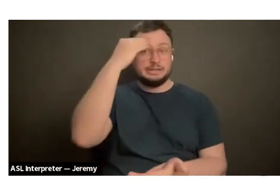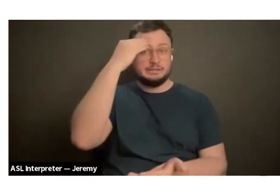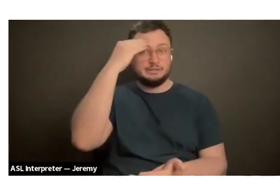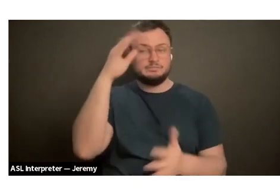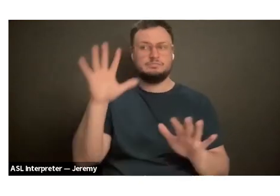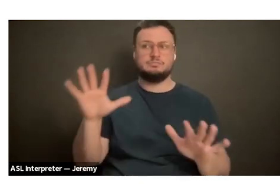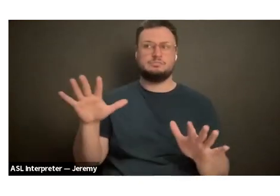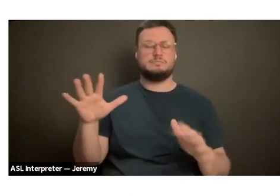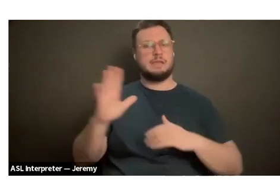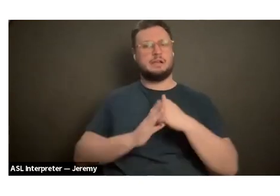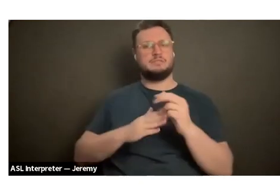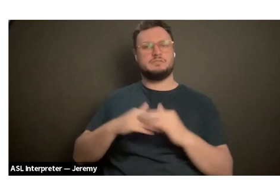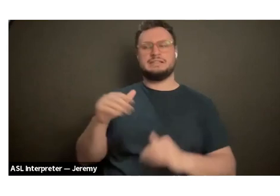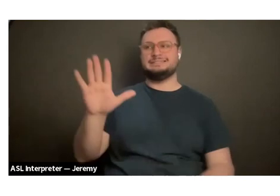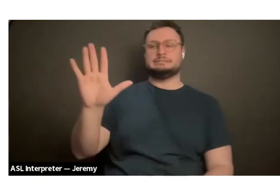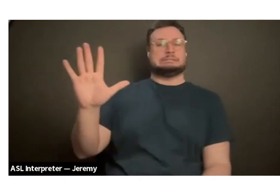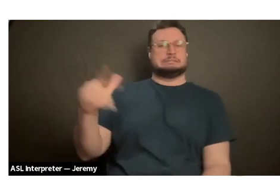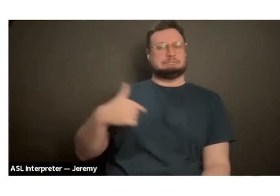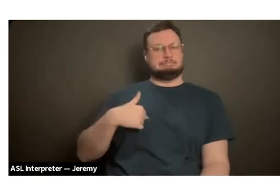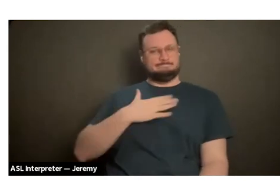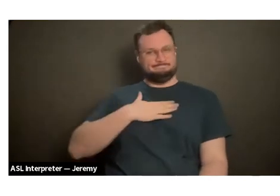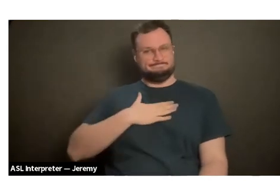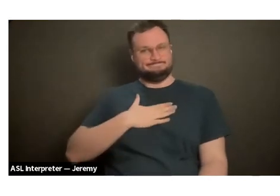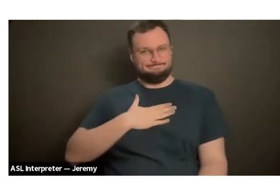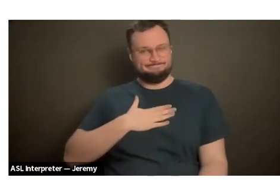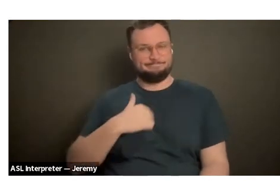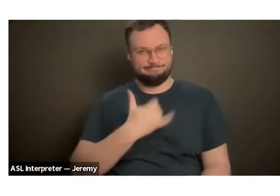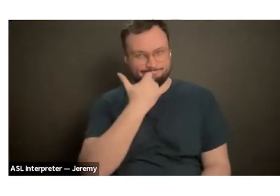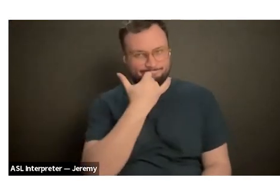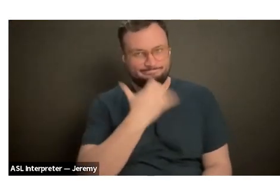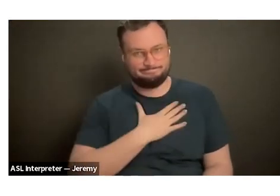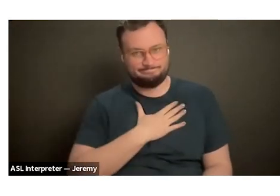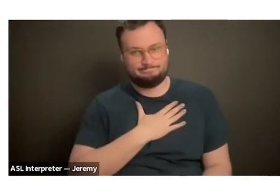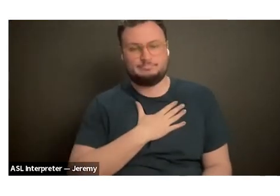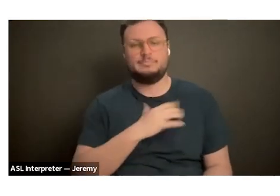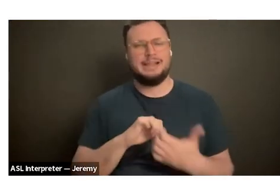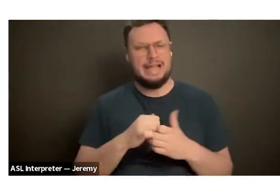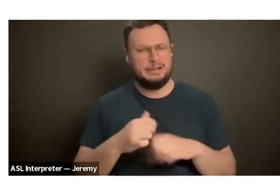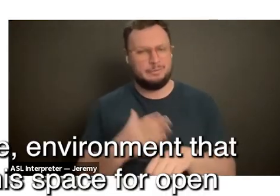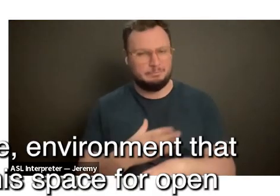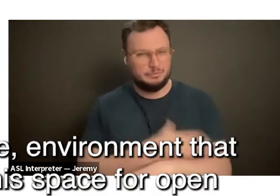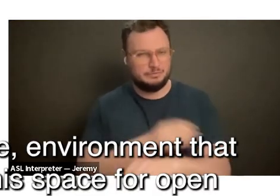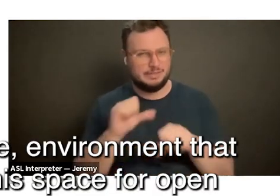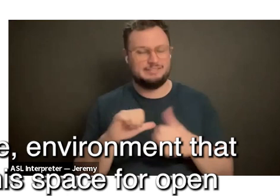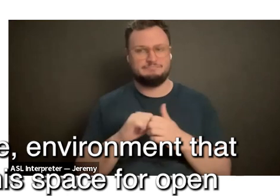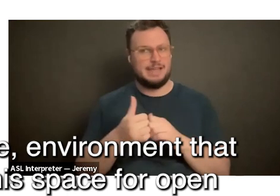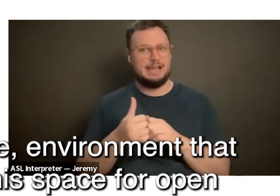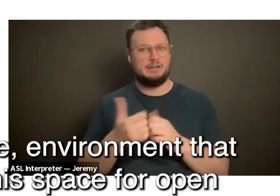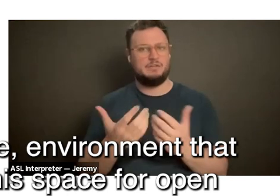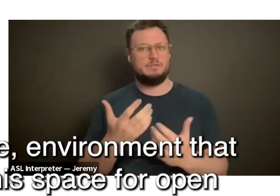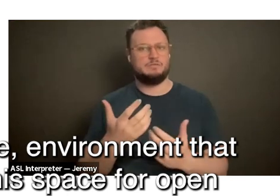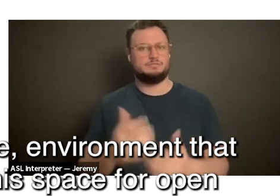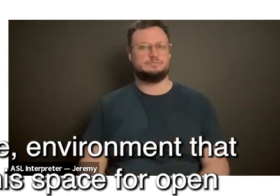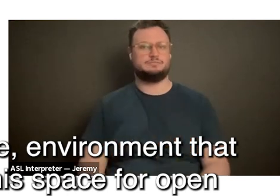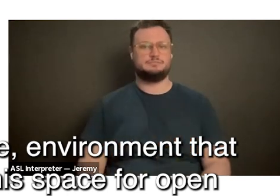being like, my bad, I was wrong, and let me do this better. Let me make it up to you or something. And